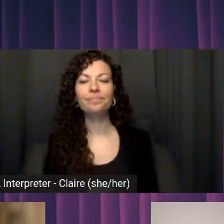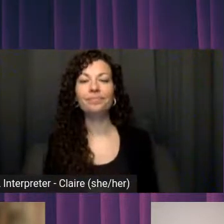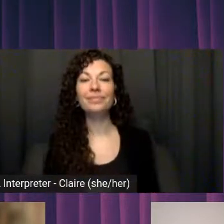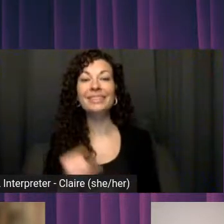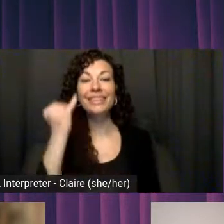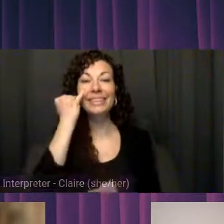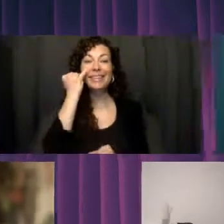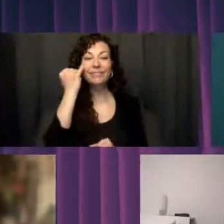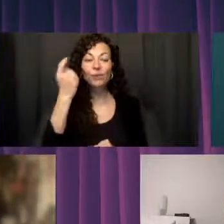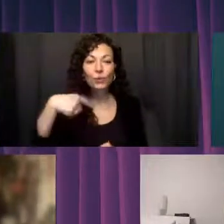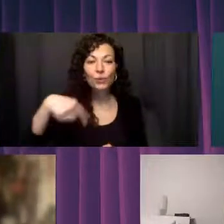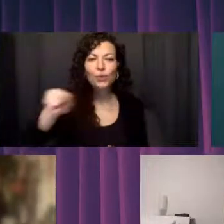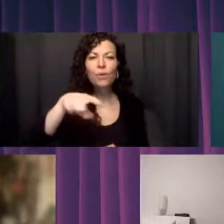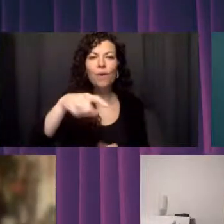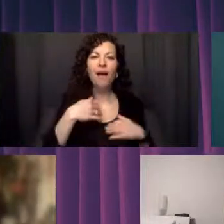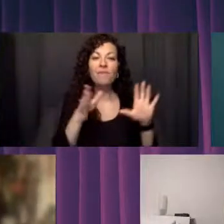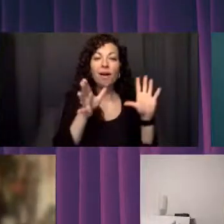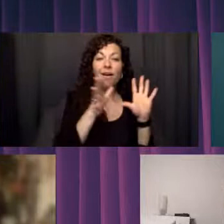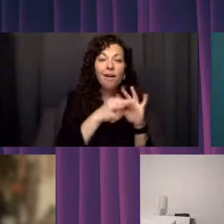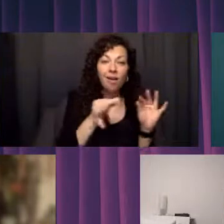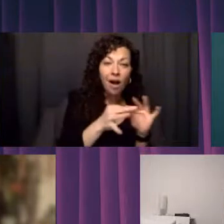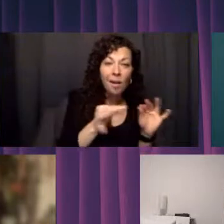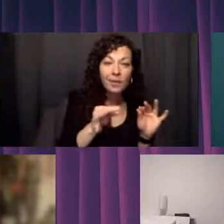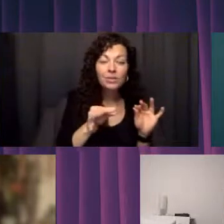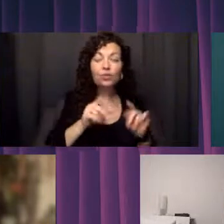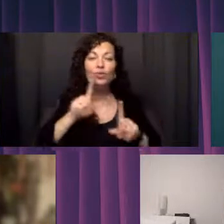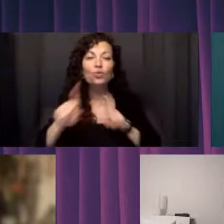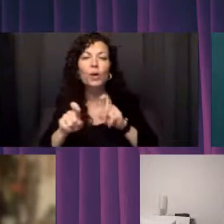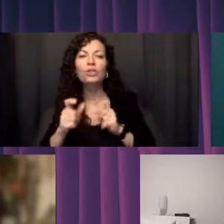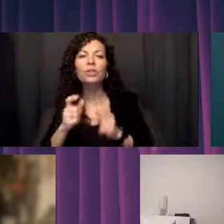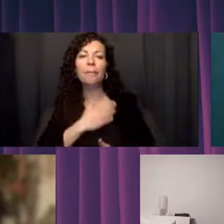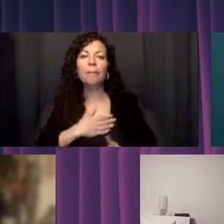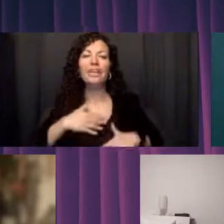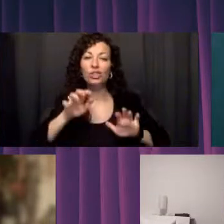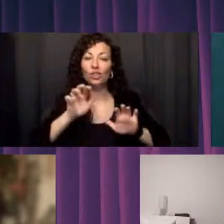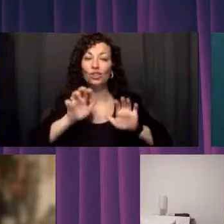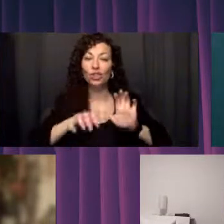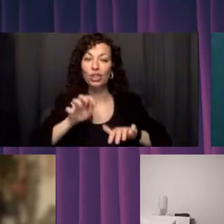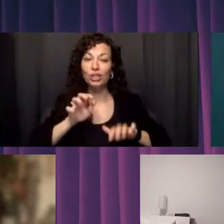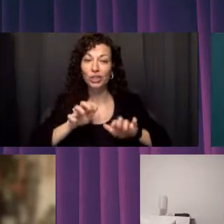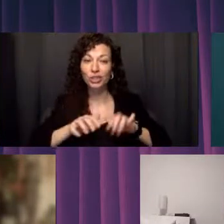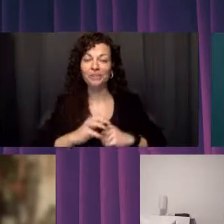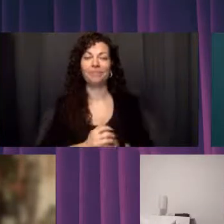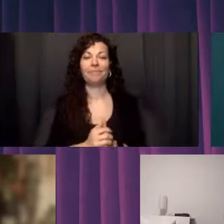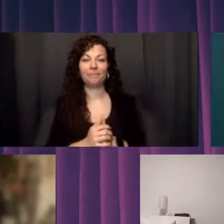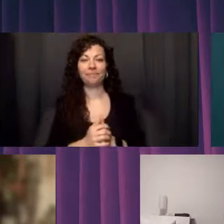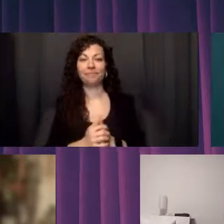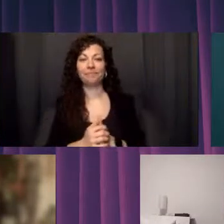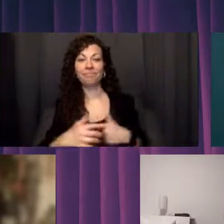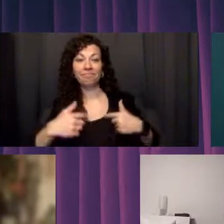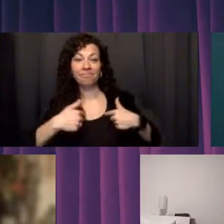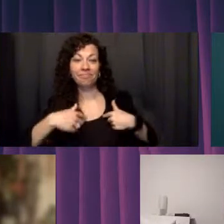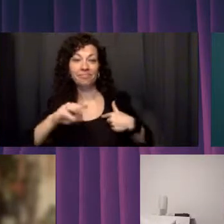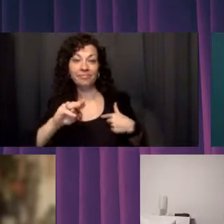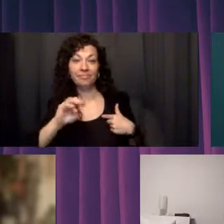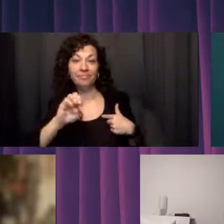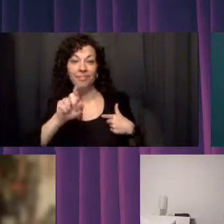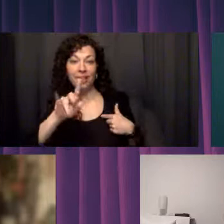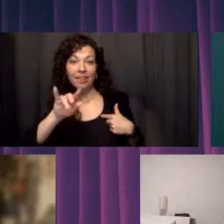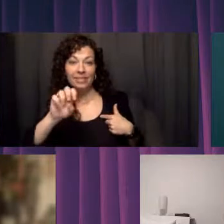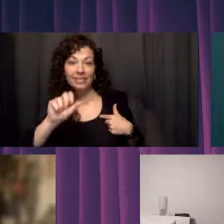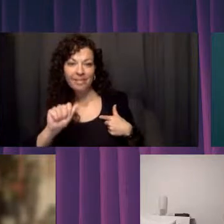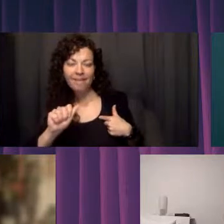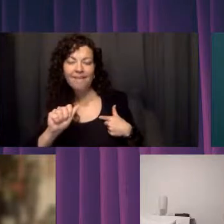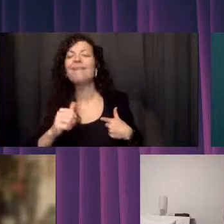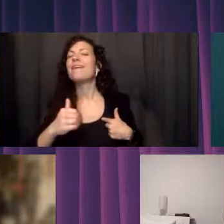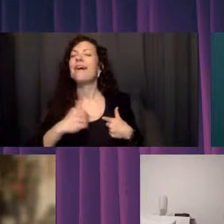in. I've got plenty of questions to keep asking the two of you about your work and your